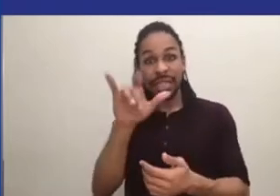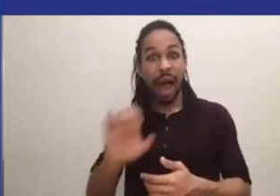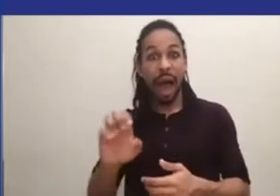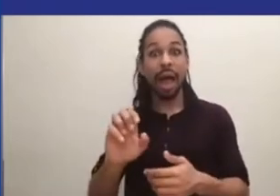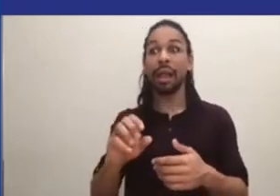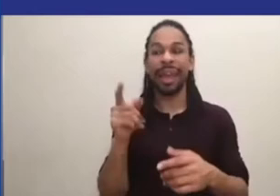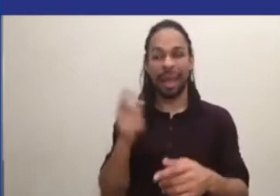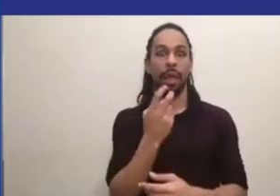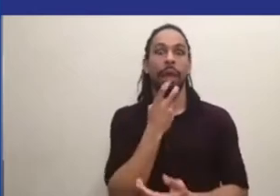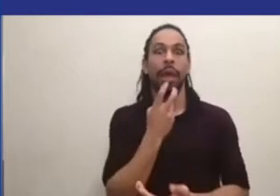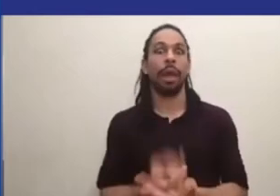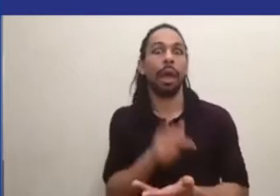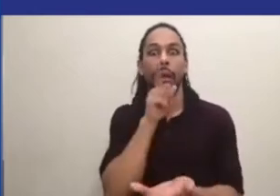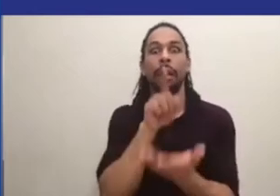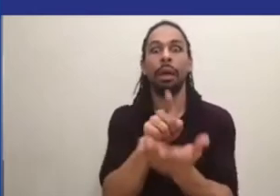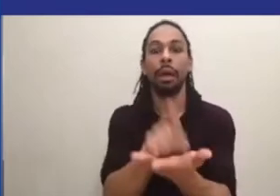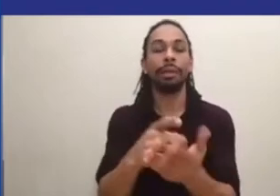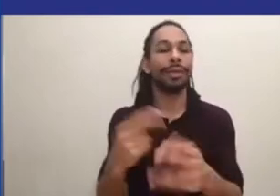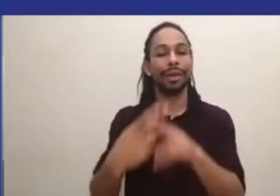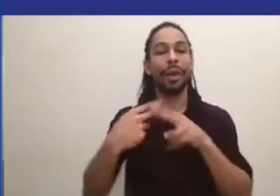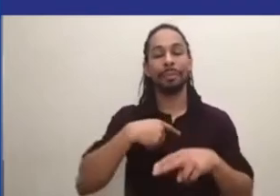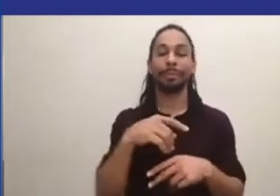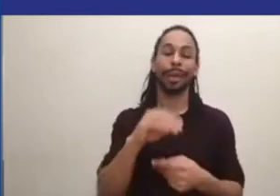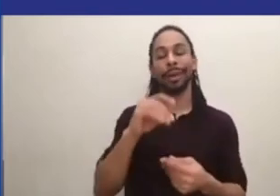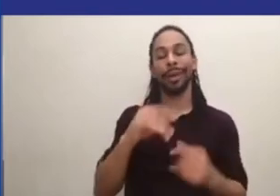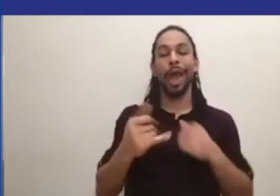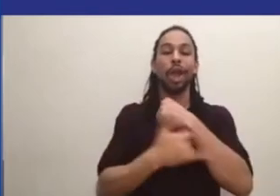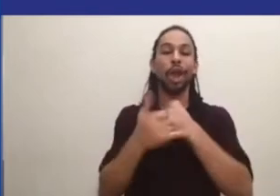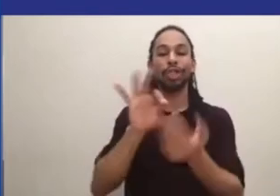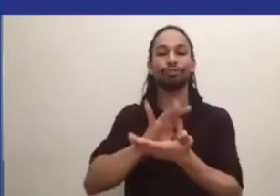dancing, you know, street boy, you know,